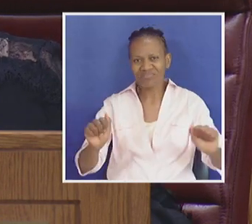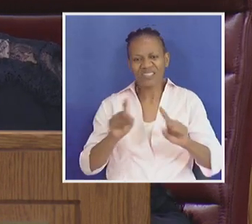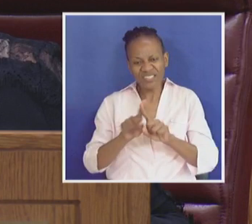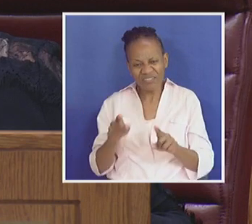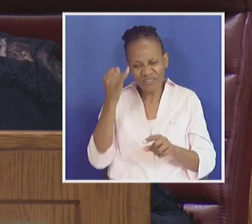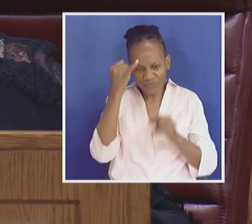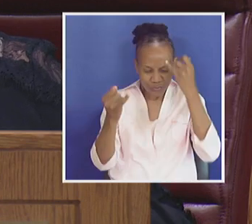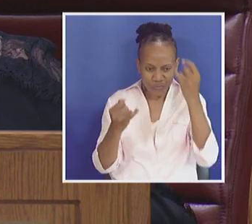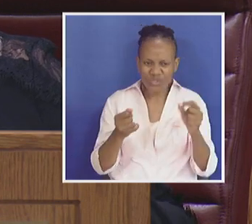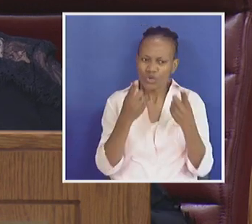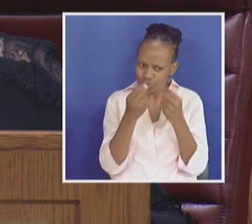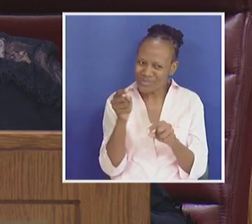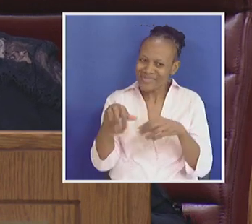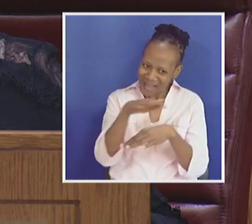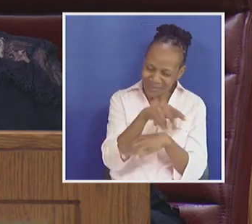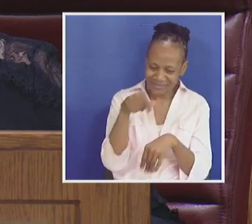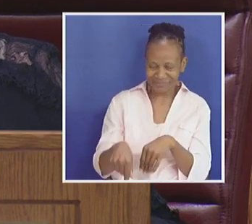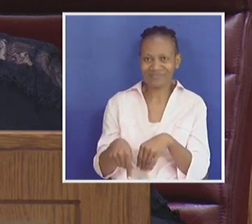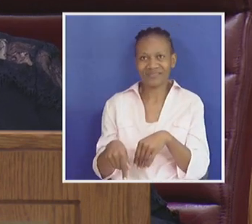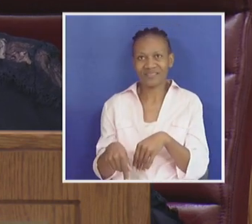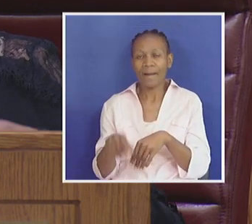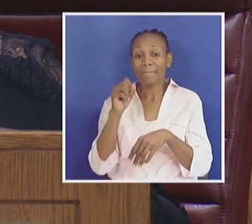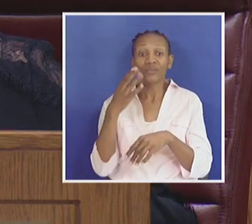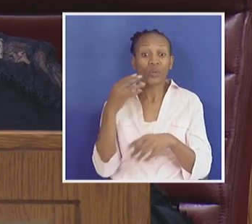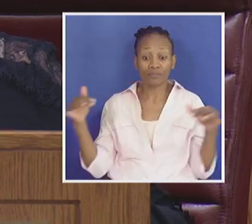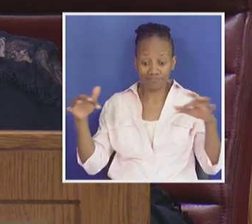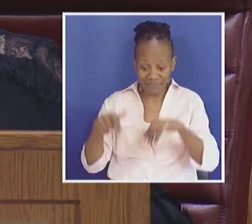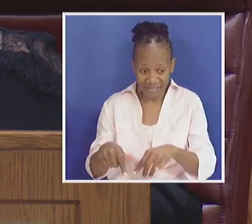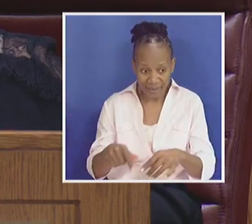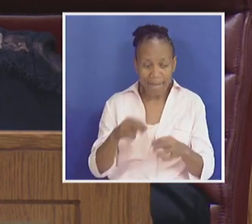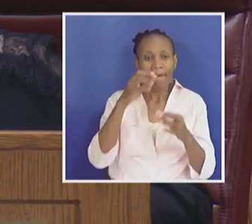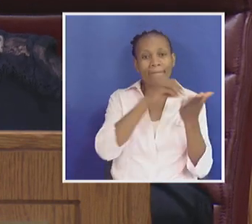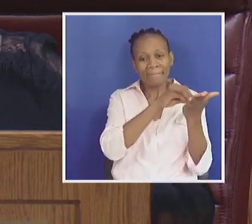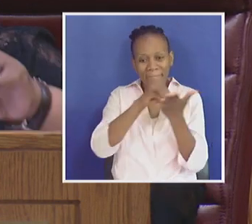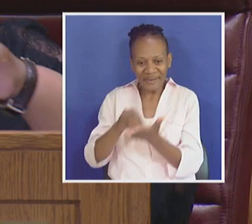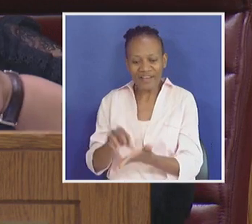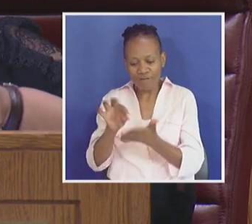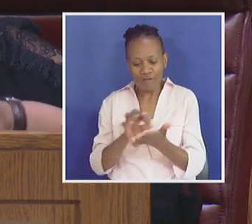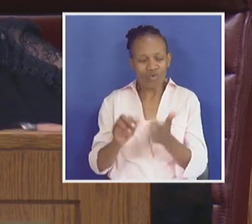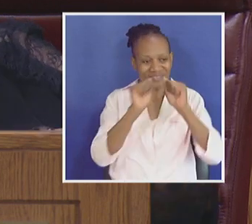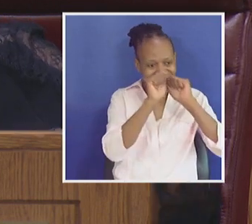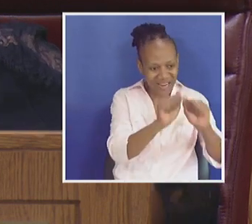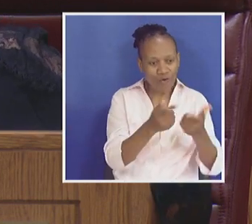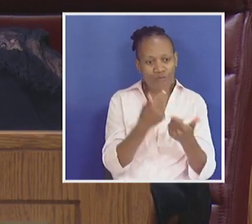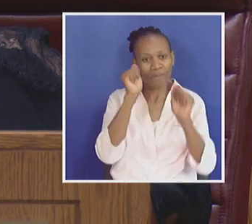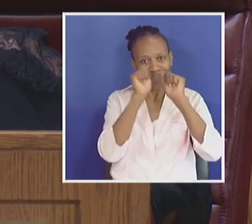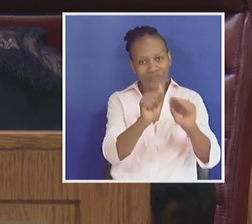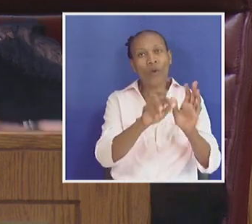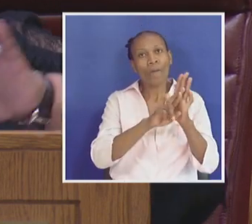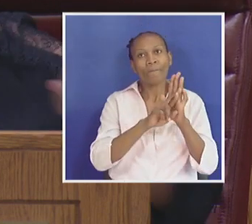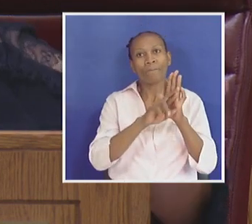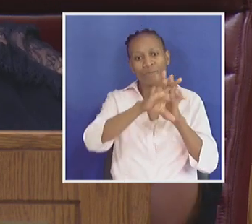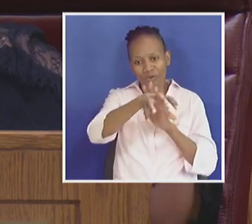but come here with a vote that carries the majority of your province, because you will have dealt with the